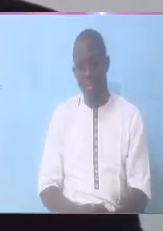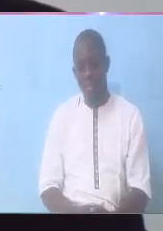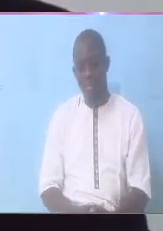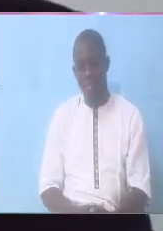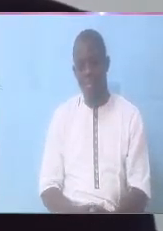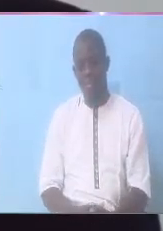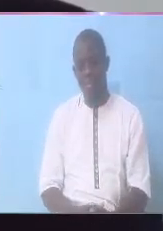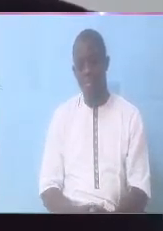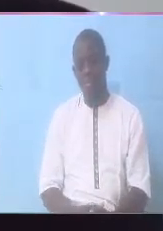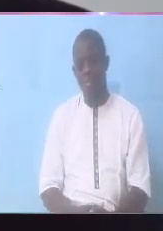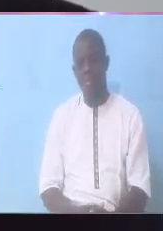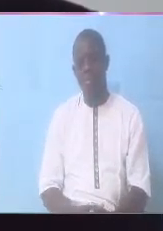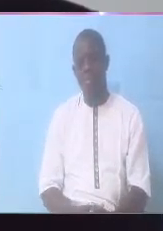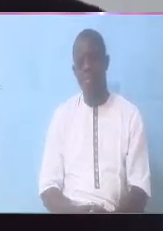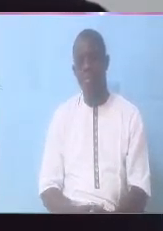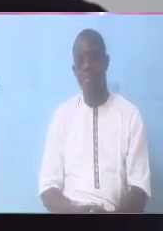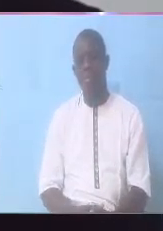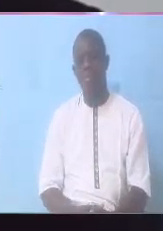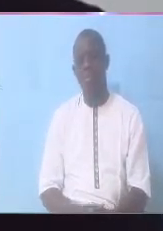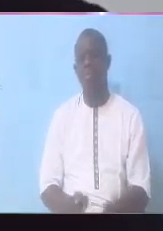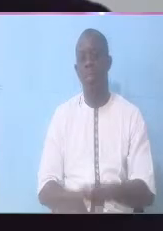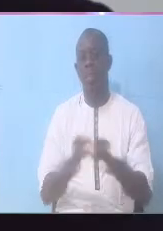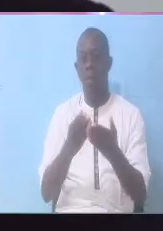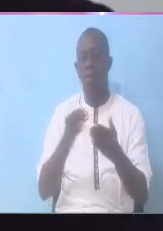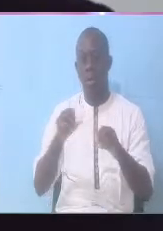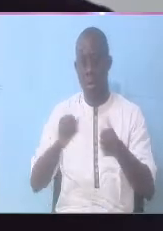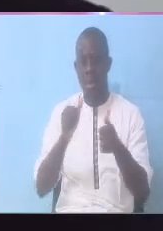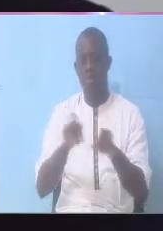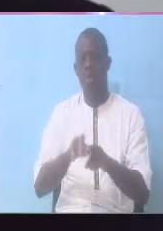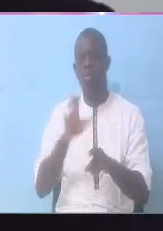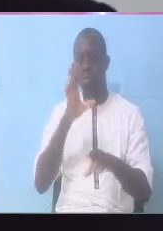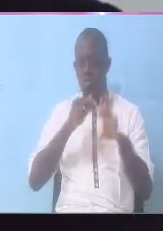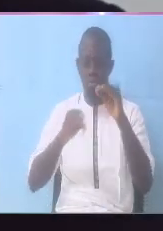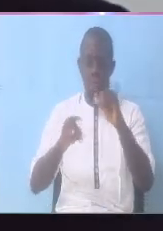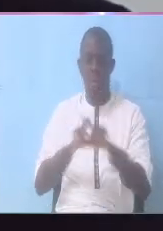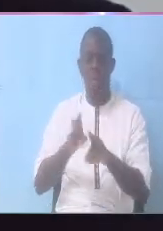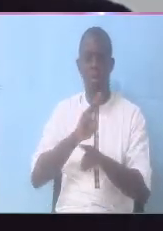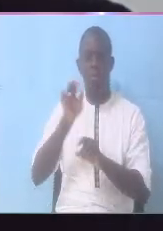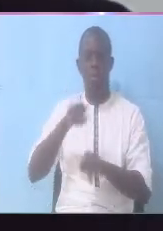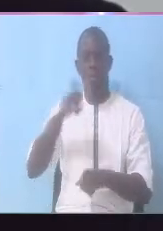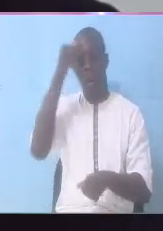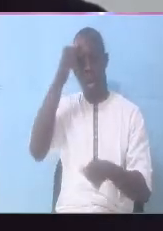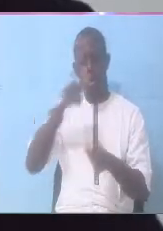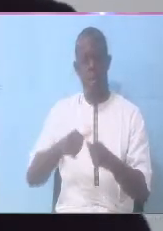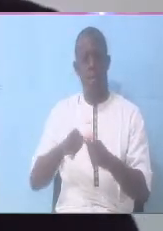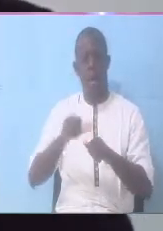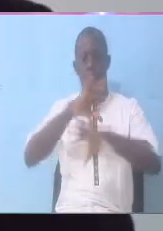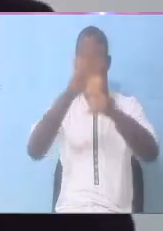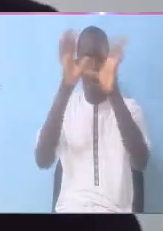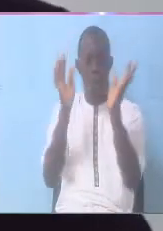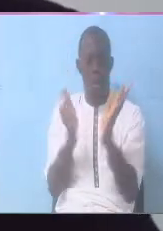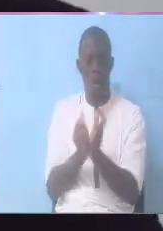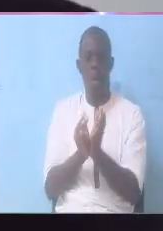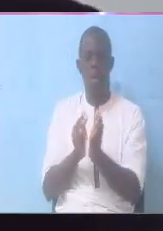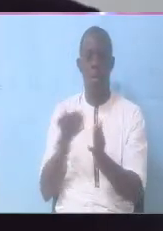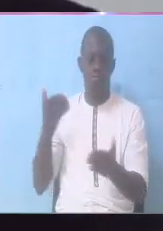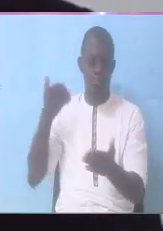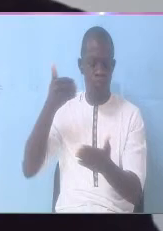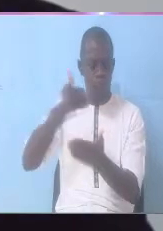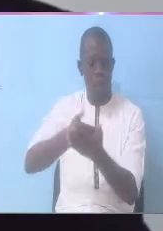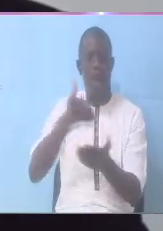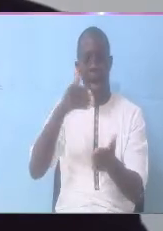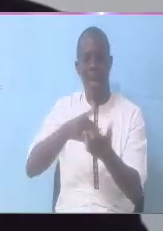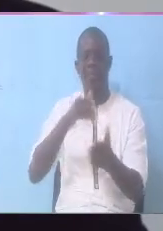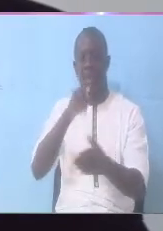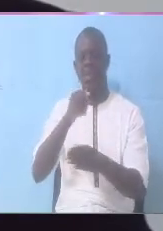So that came in, you know, we start talking. I can't remember all, and then until we reach with these Ghanaian issues. Bitu tumole ngadia mo